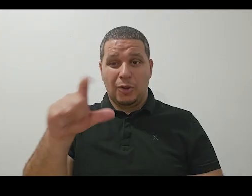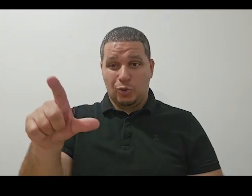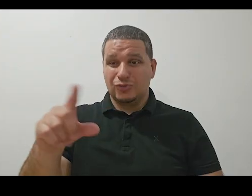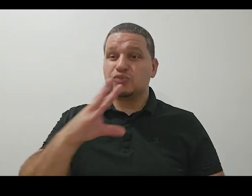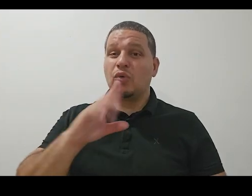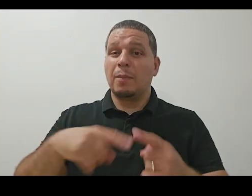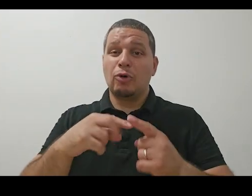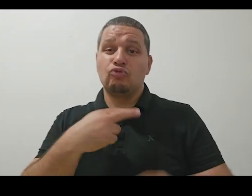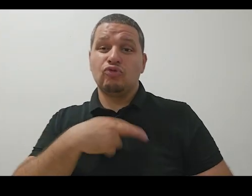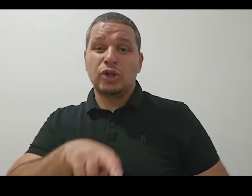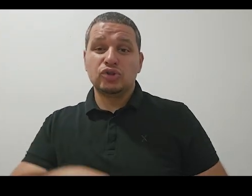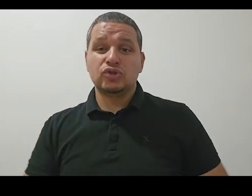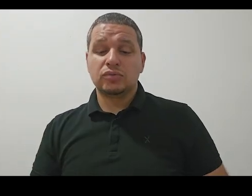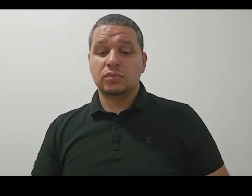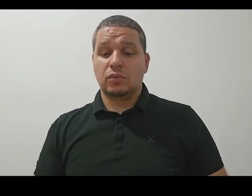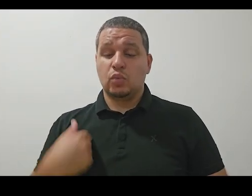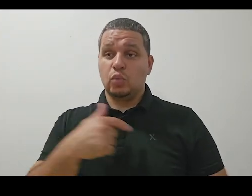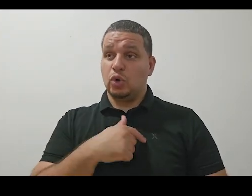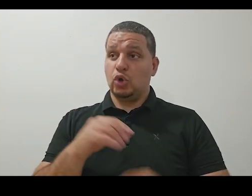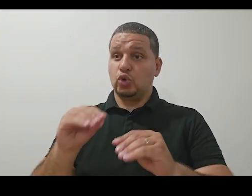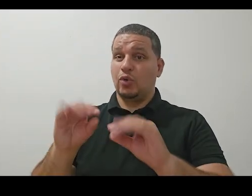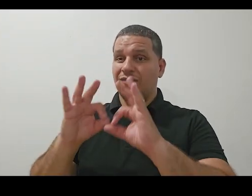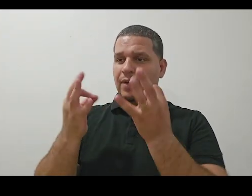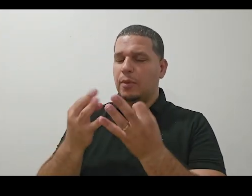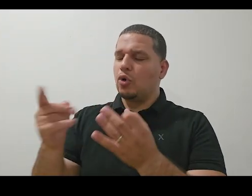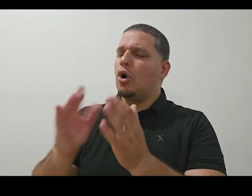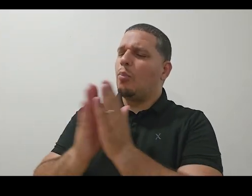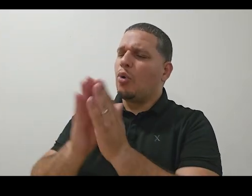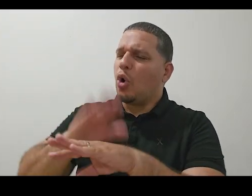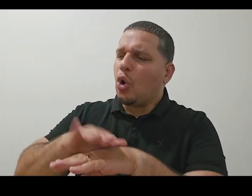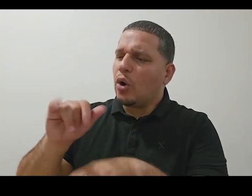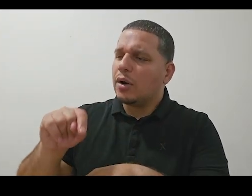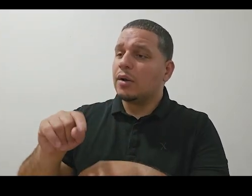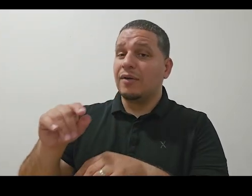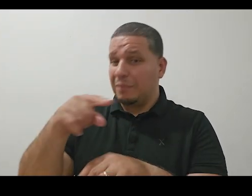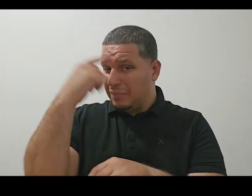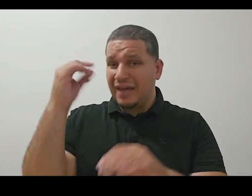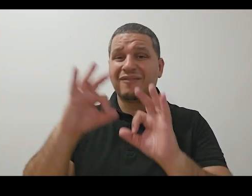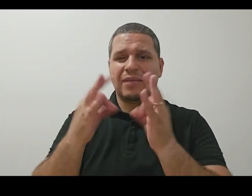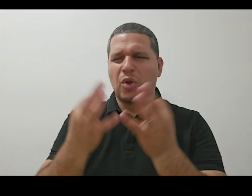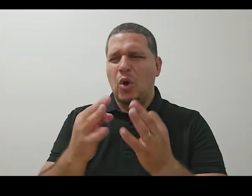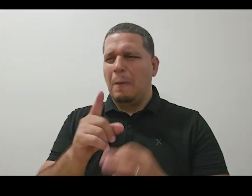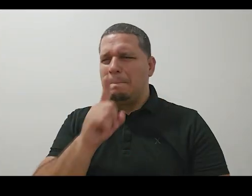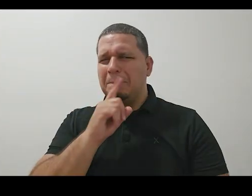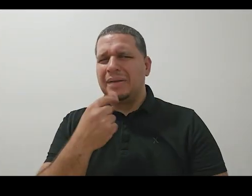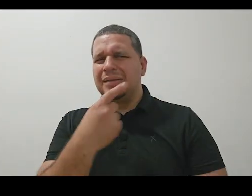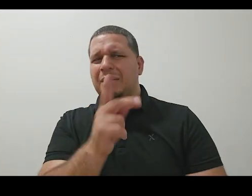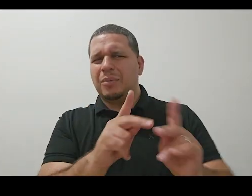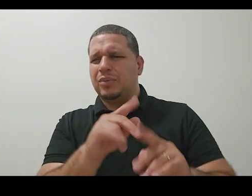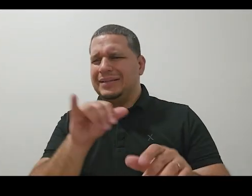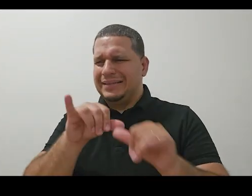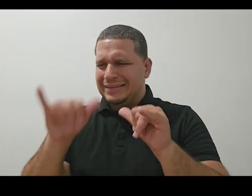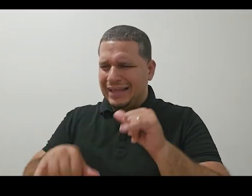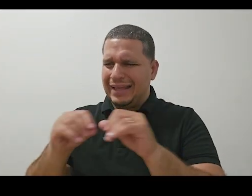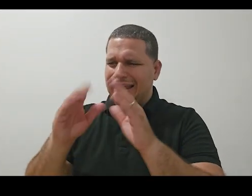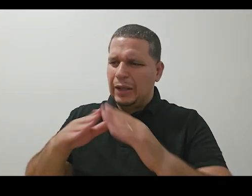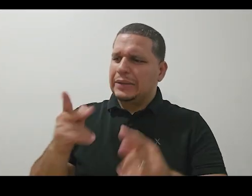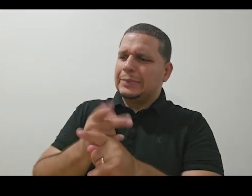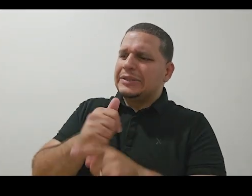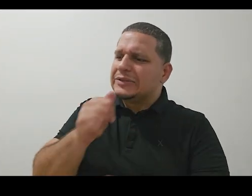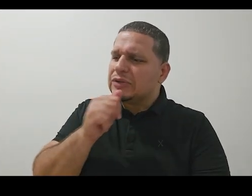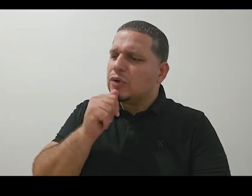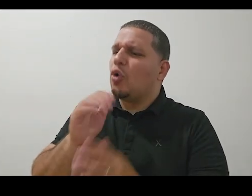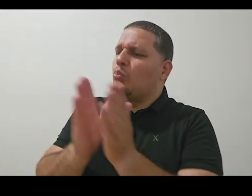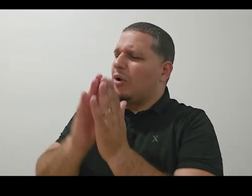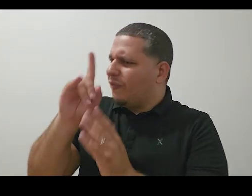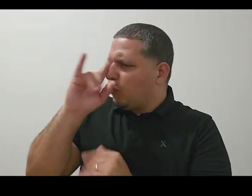right? We're taught, like, you know, we taught in the family to pray on it, stay in the house. Even the Black families, don't tell all people what stays in the house stays in the house.